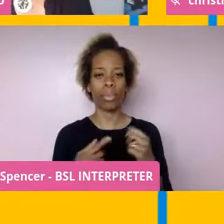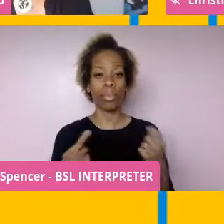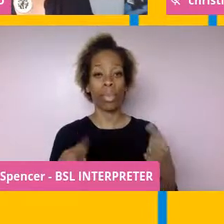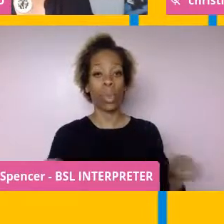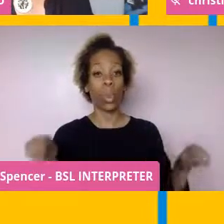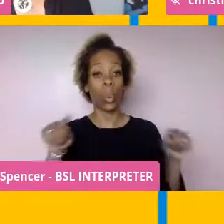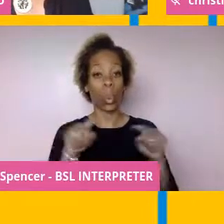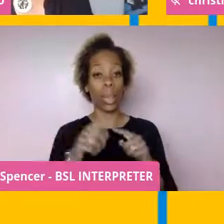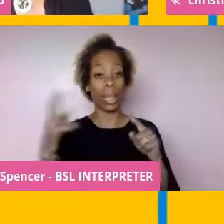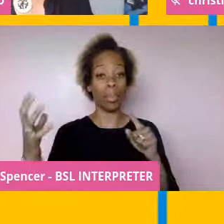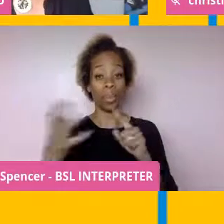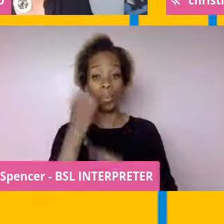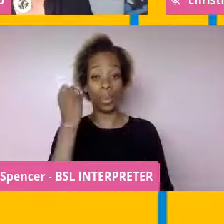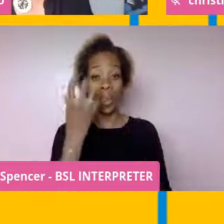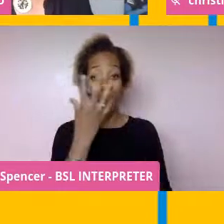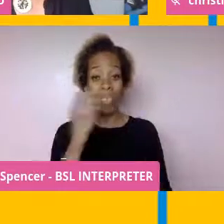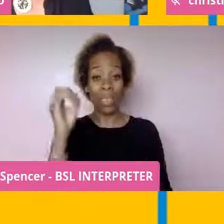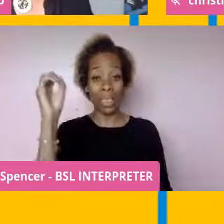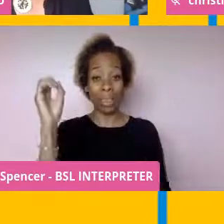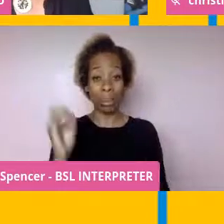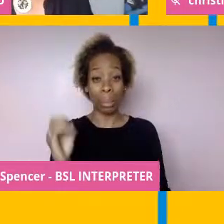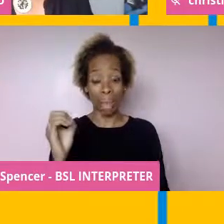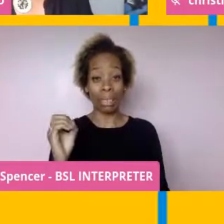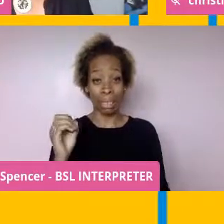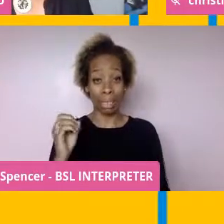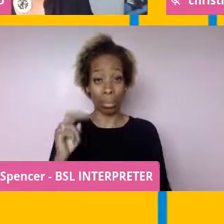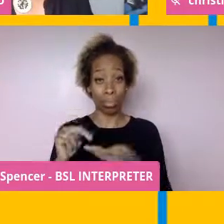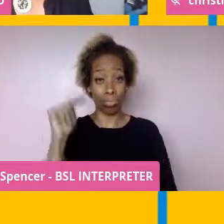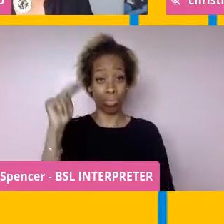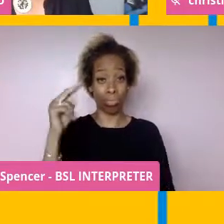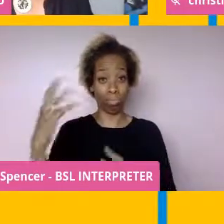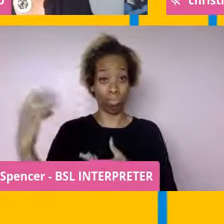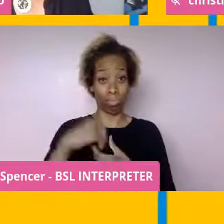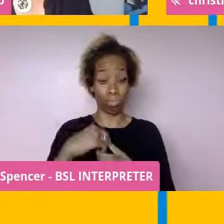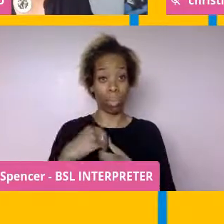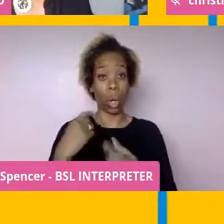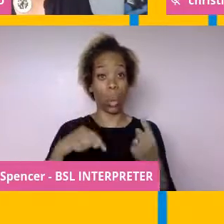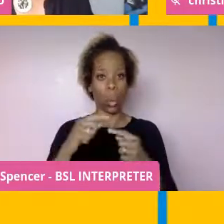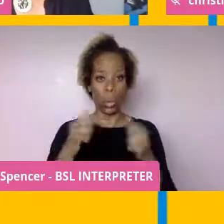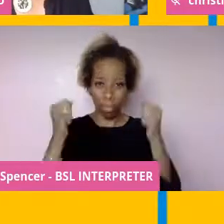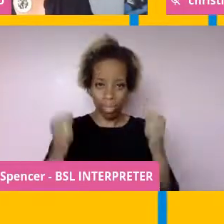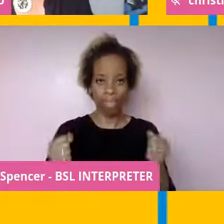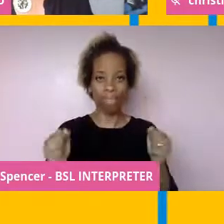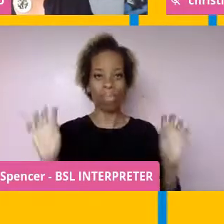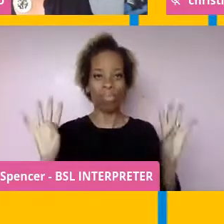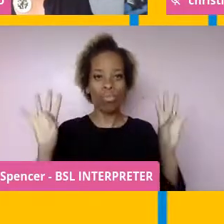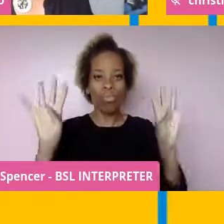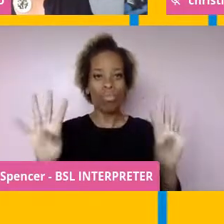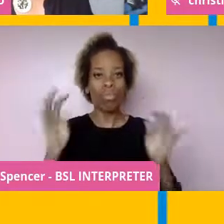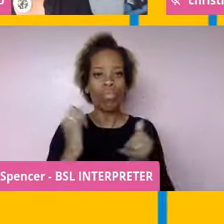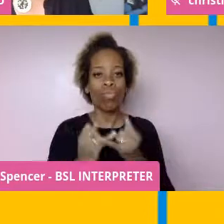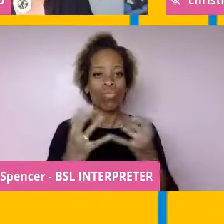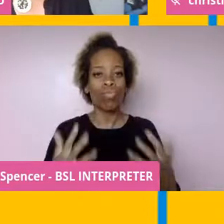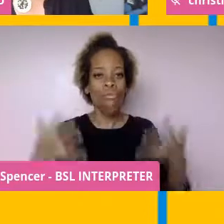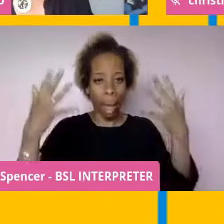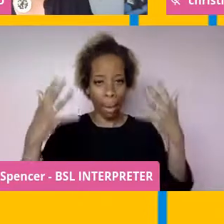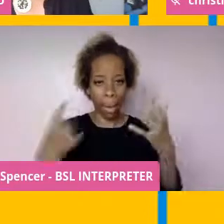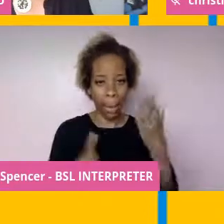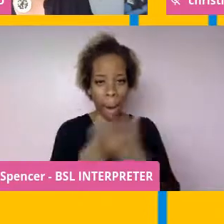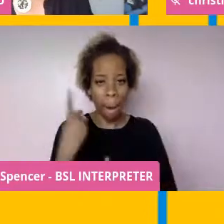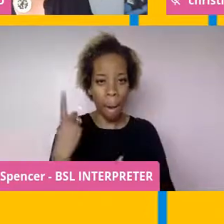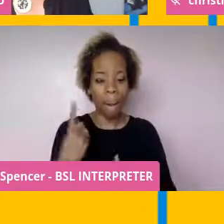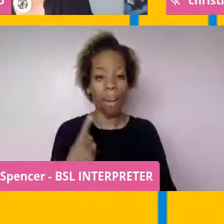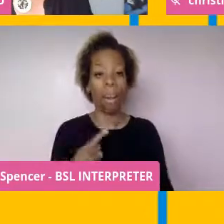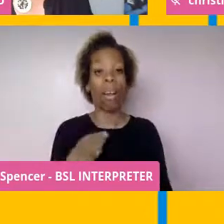threshold, and we took strike action. And over that year, there was a rolling. We took strike action in